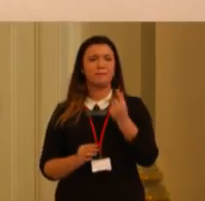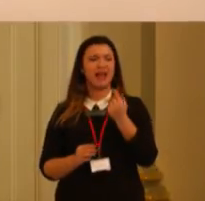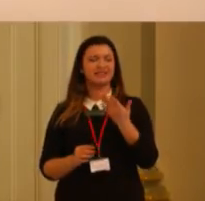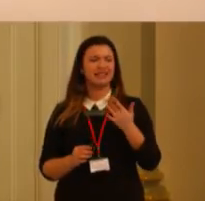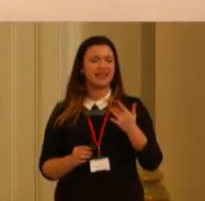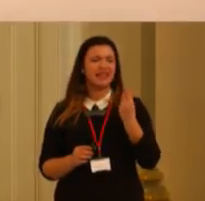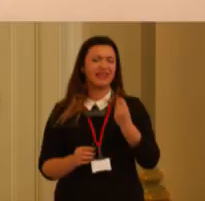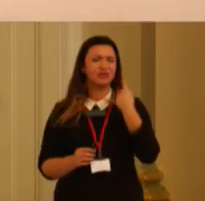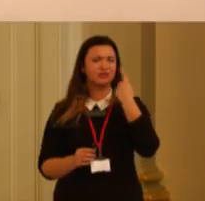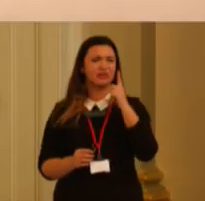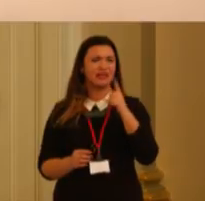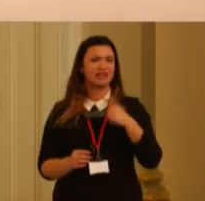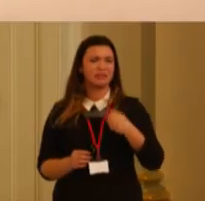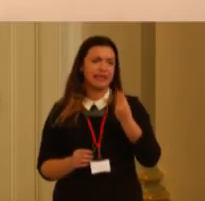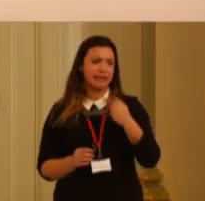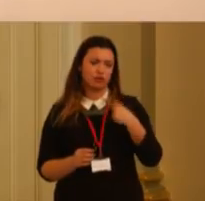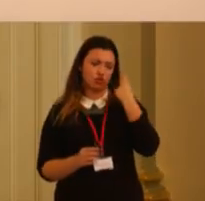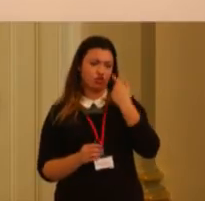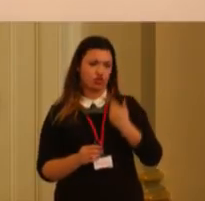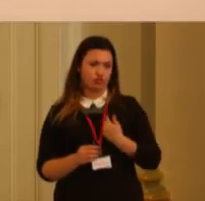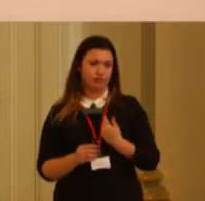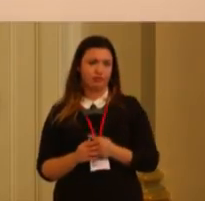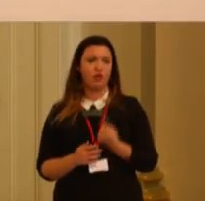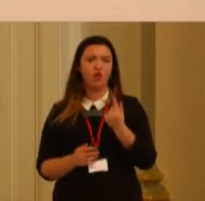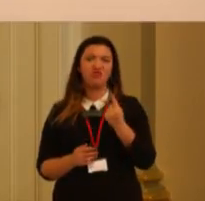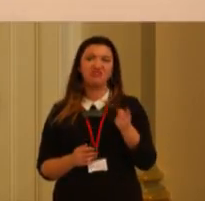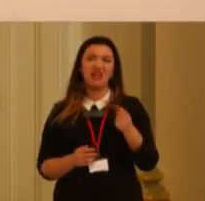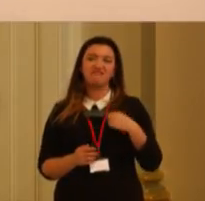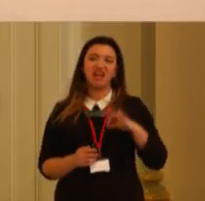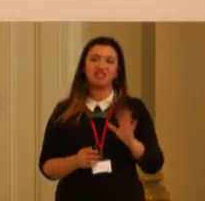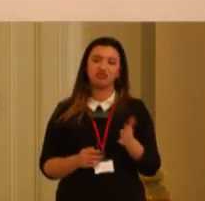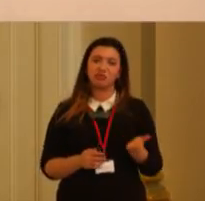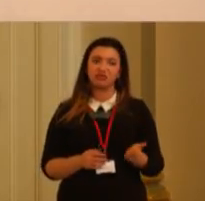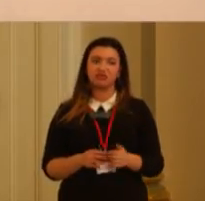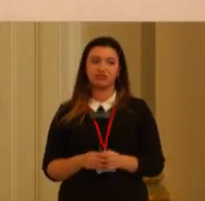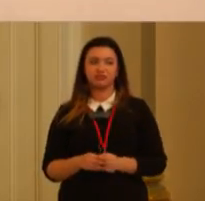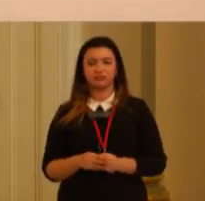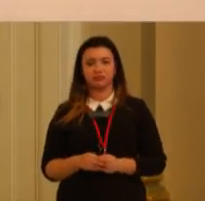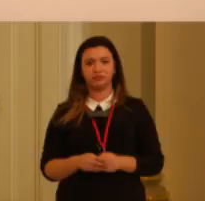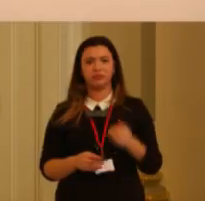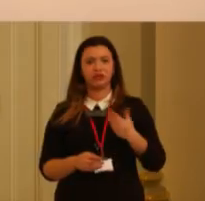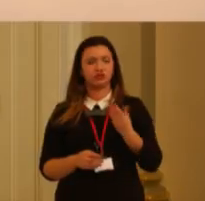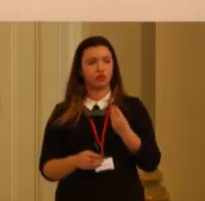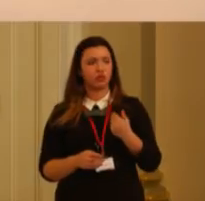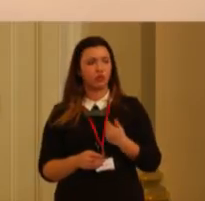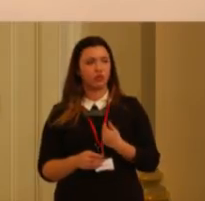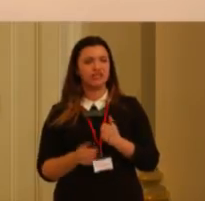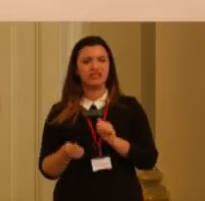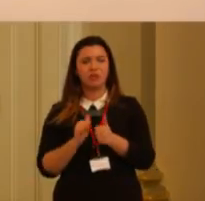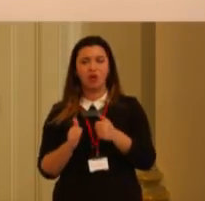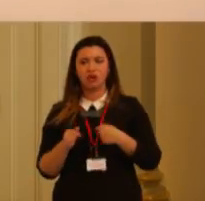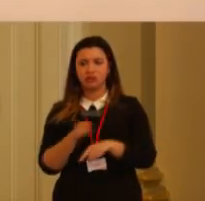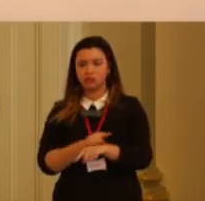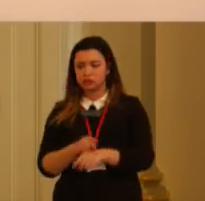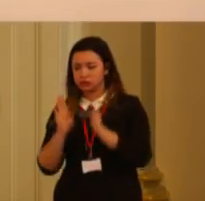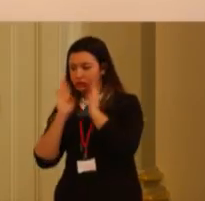interviews, and I also would like to. And I also had the optimistic approach. Maybe that also had a share. For instance, I'm